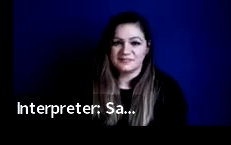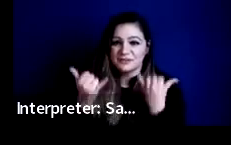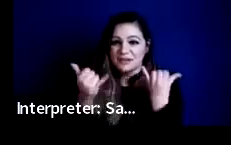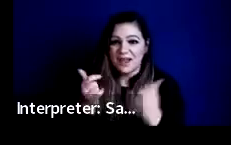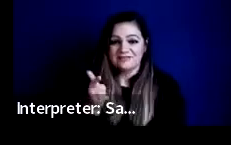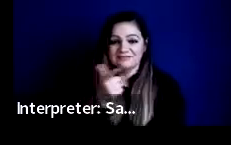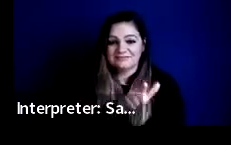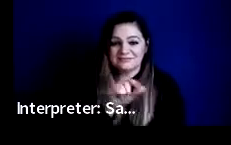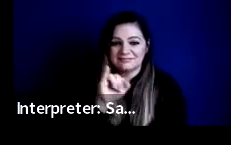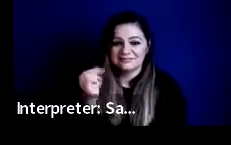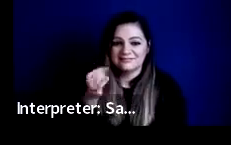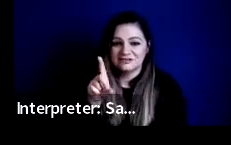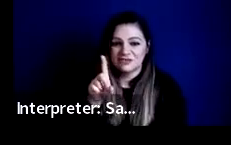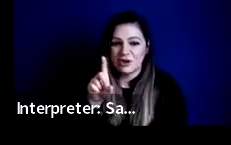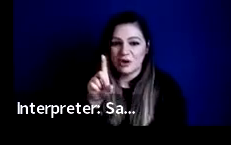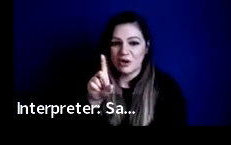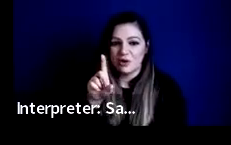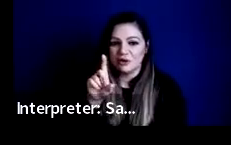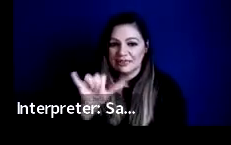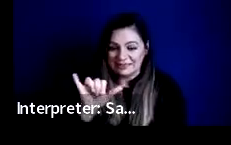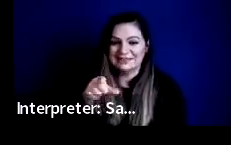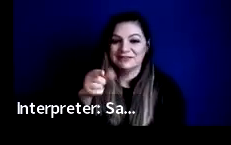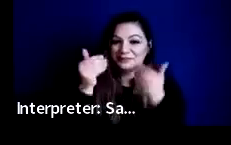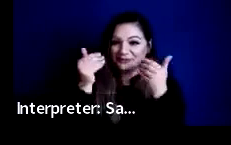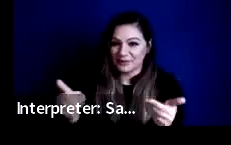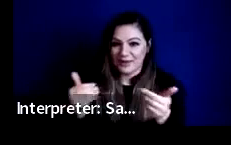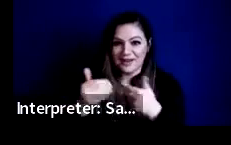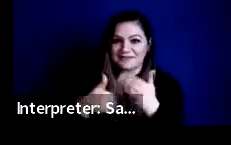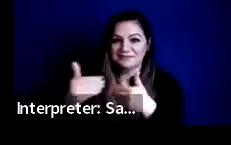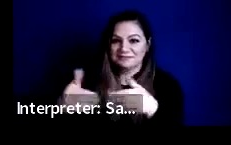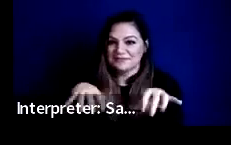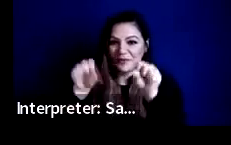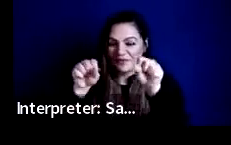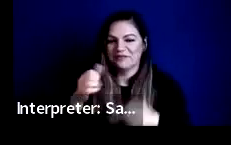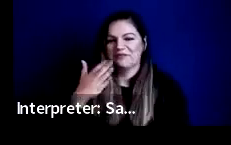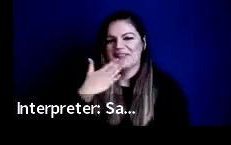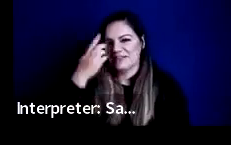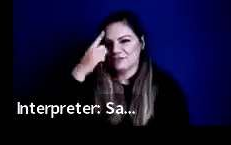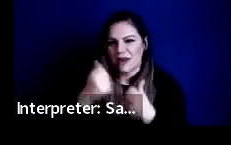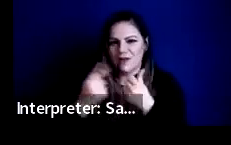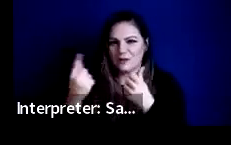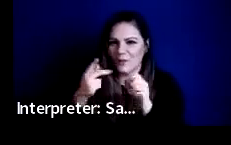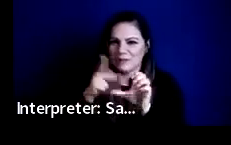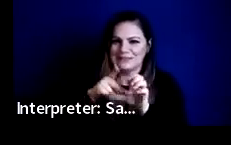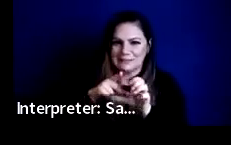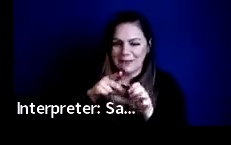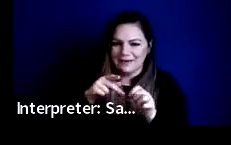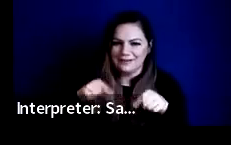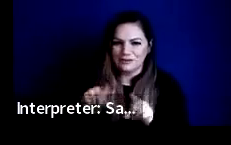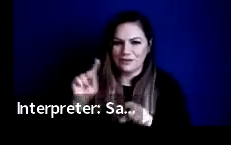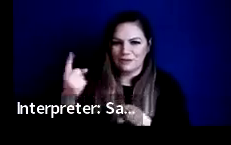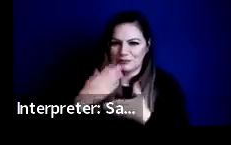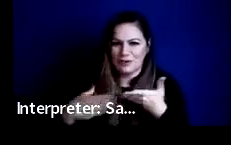Jody to keep us moving. Thanks for everyone for your participation in this first part. Yes, thank you